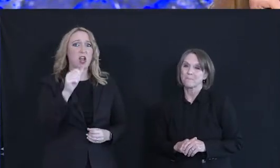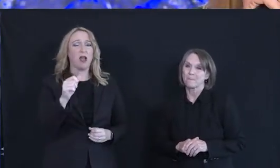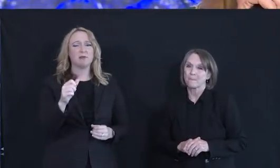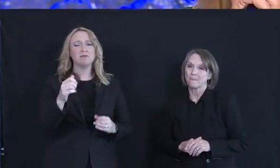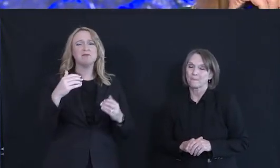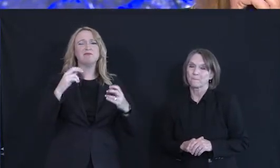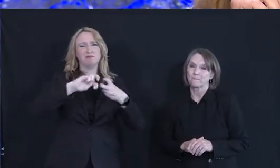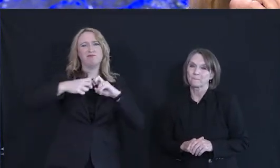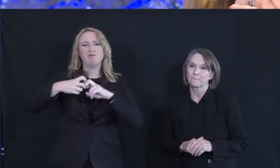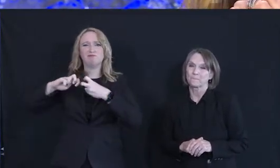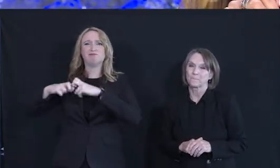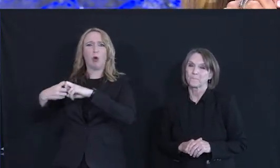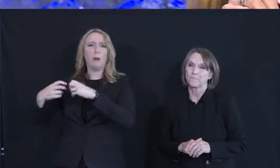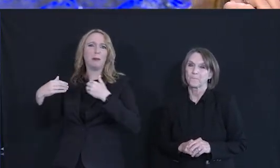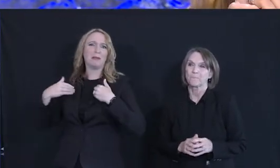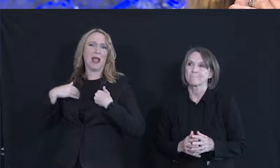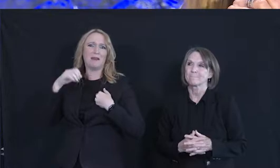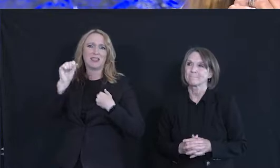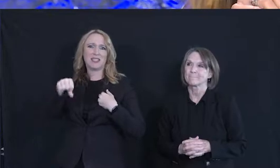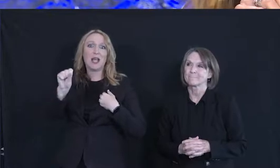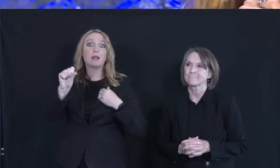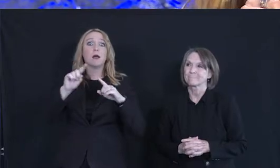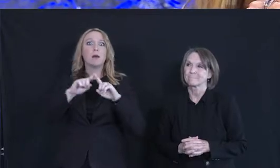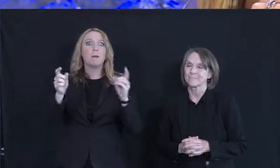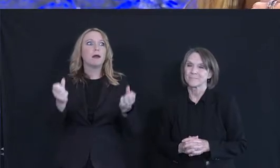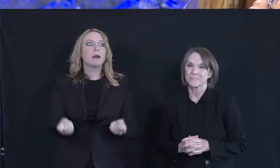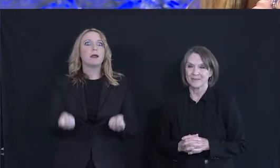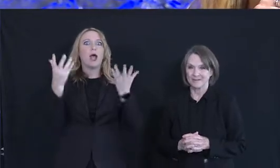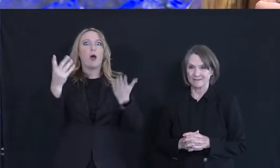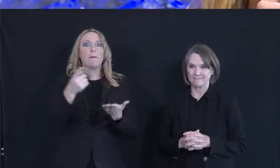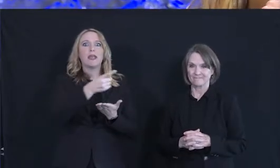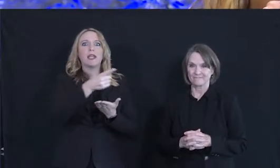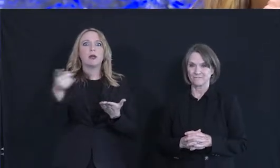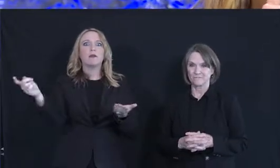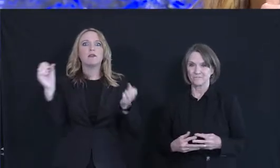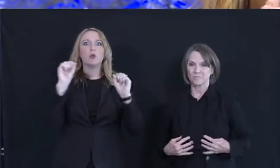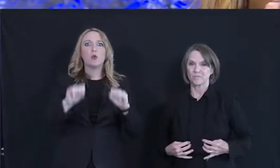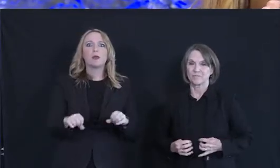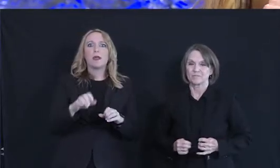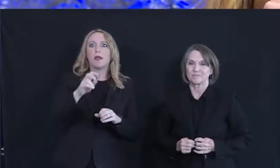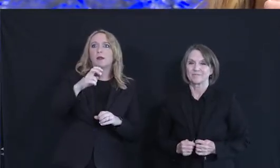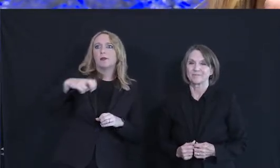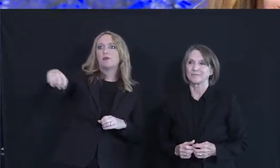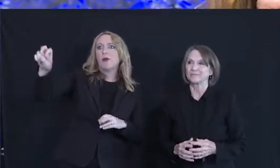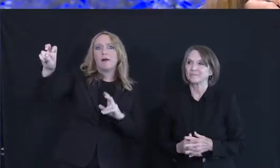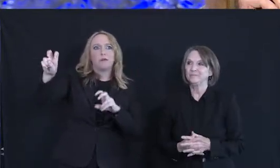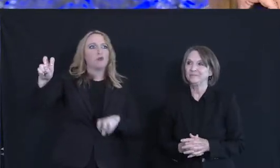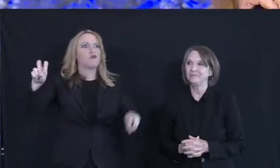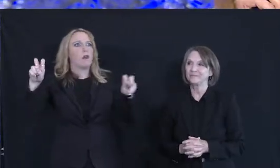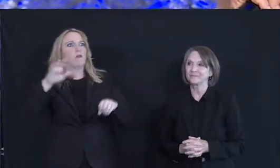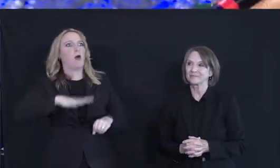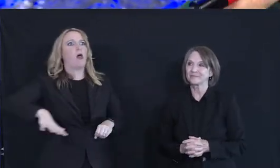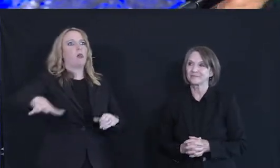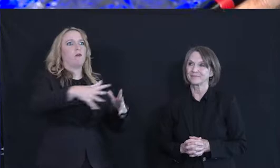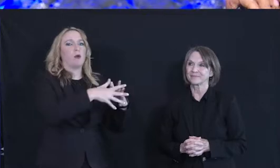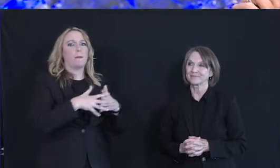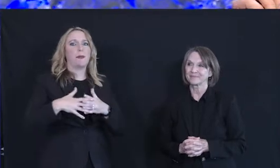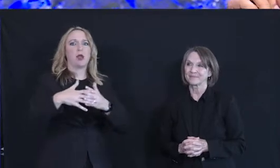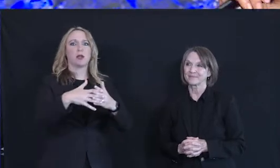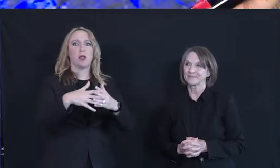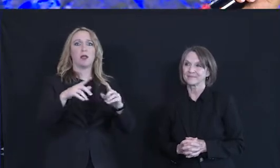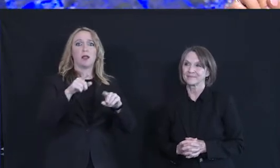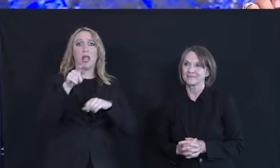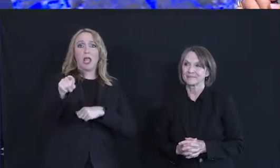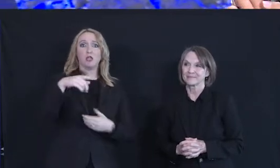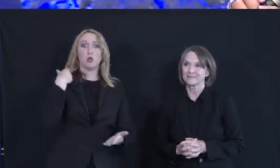city but generally speaking I don't know how many of you get to travel across this country on behalf of your business or with your families you always come home kind of taking a deep